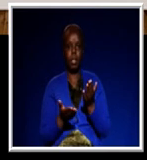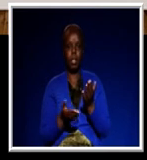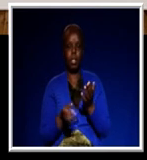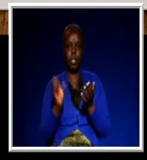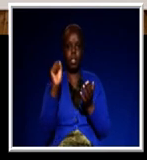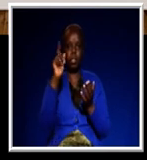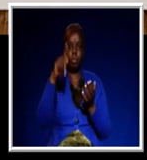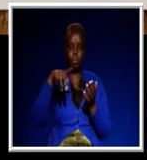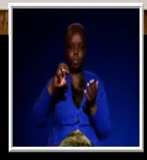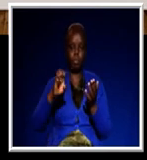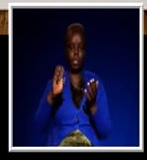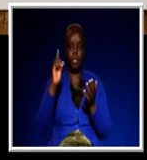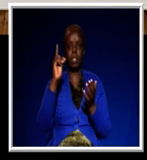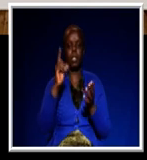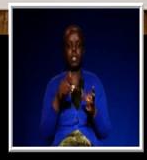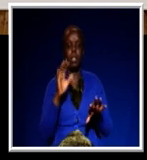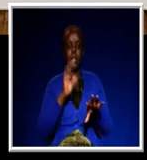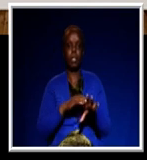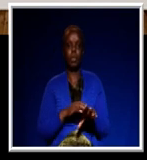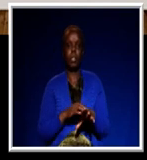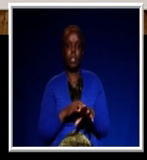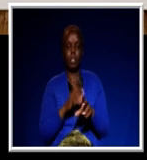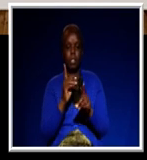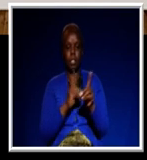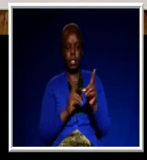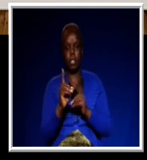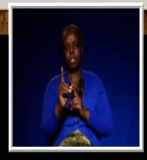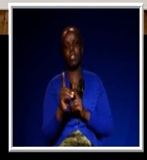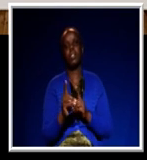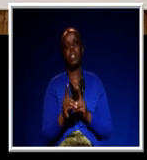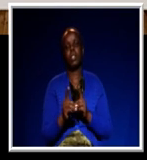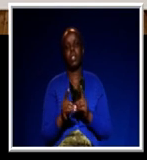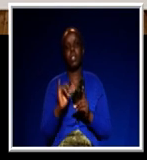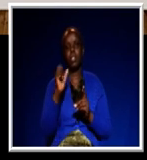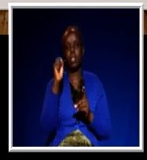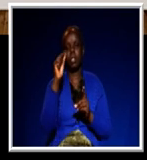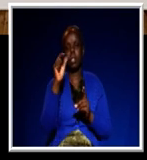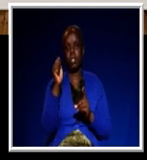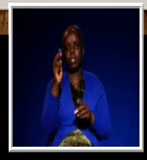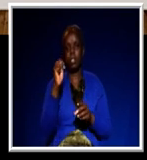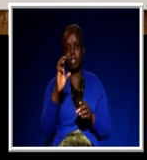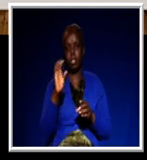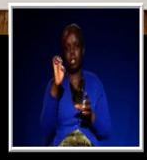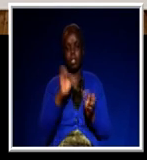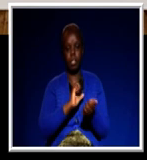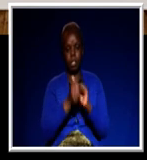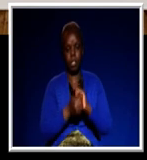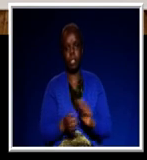which displacement or distance is changing with the change in